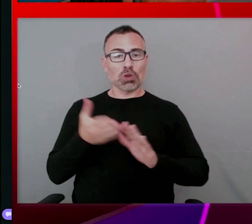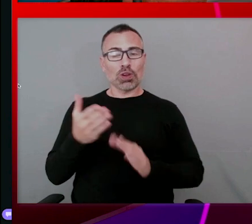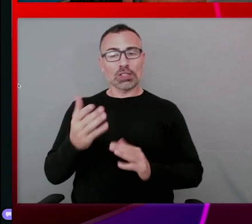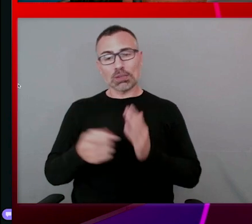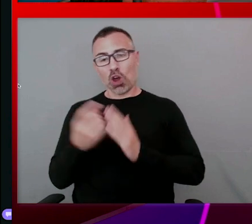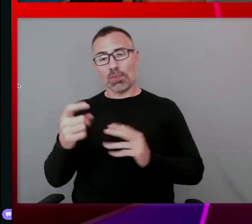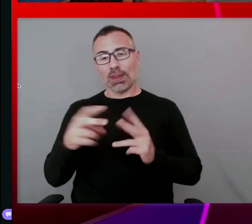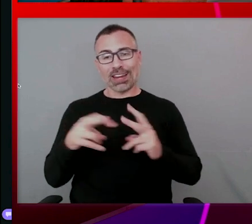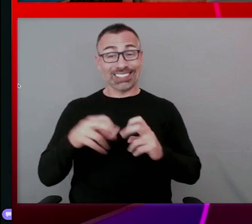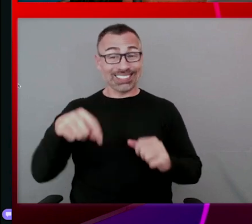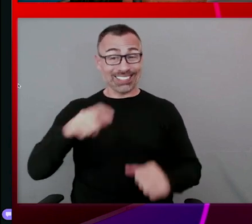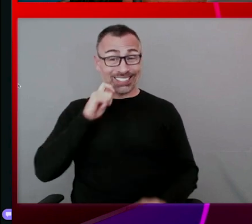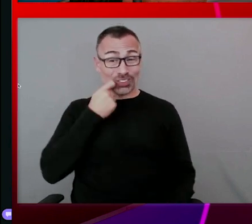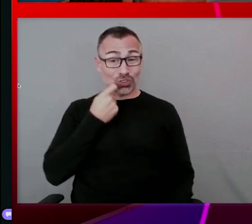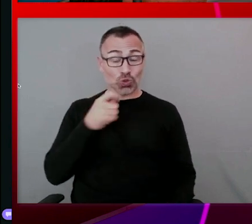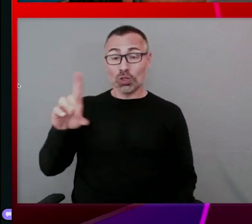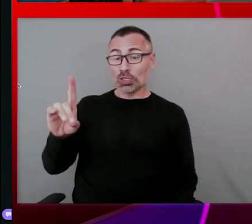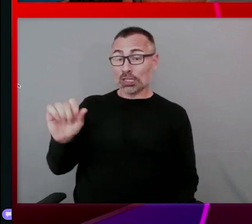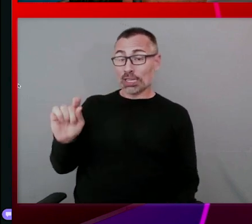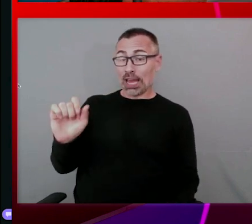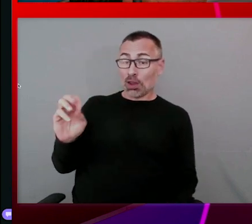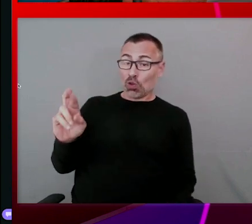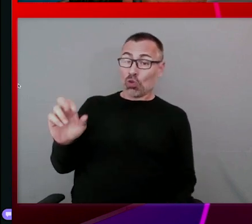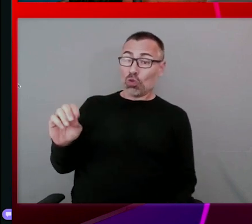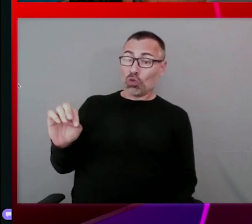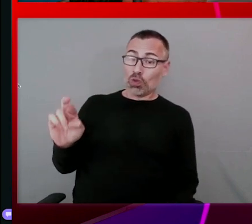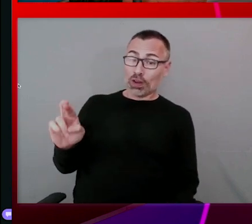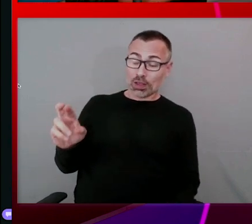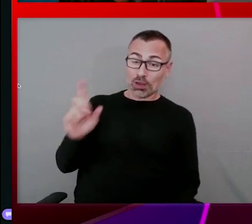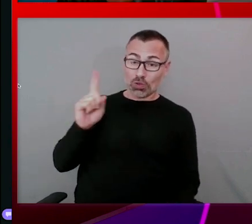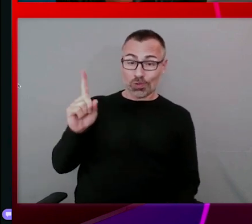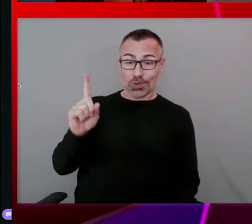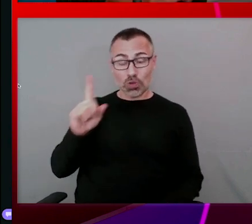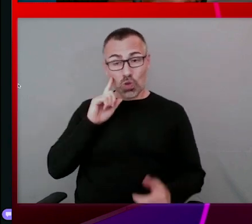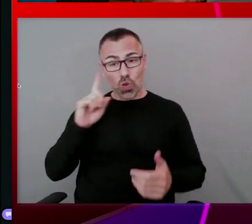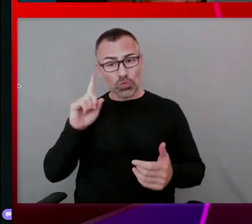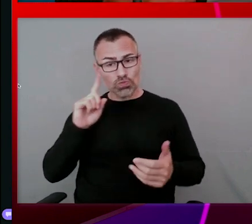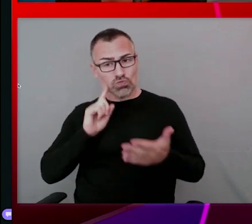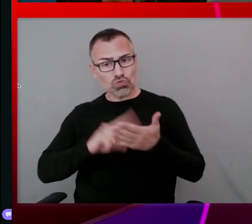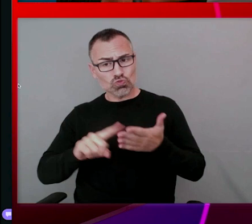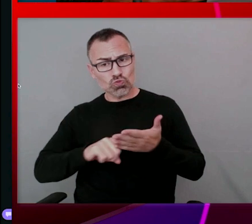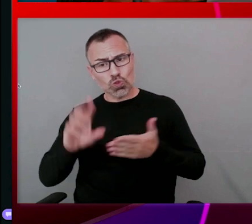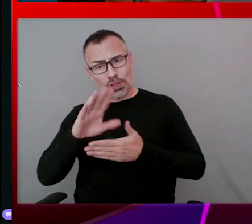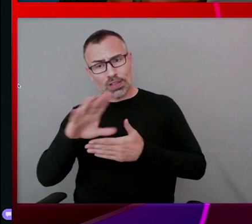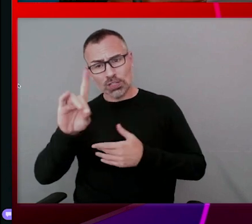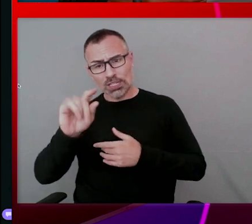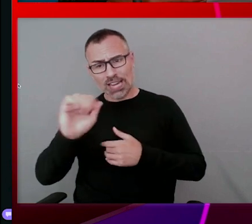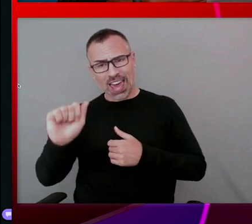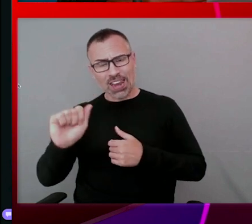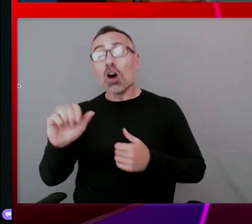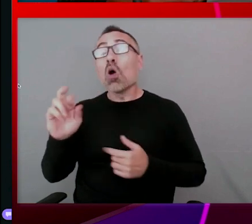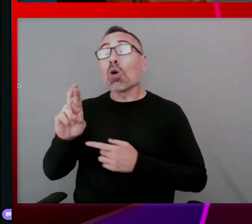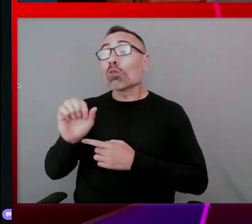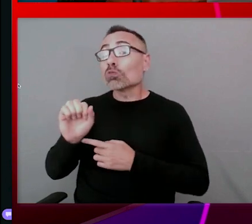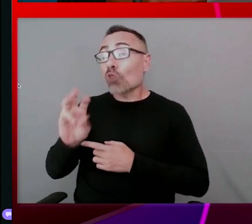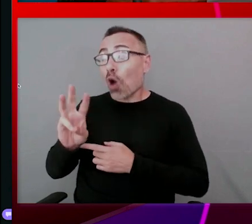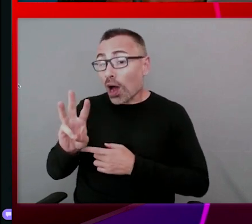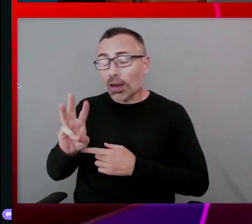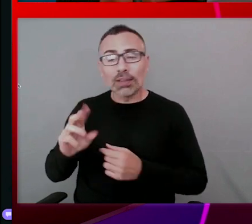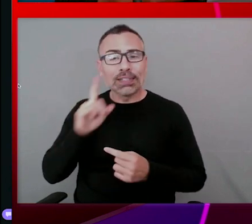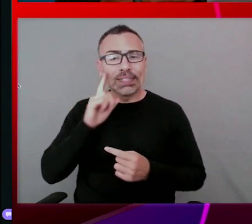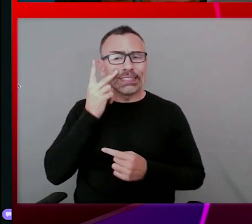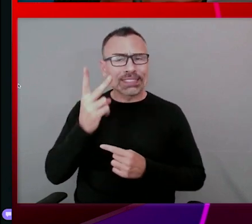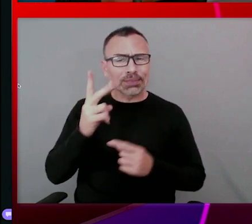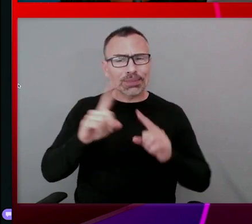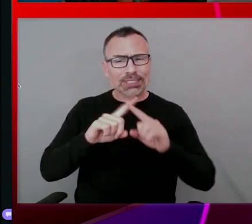pretty cool. So Data Wrangler will go and just take a look at your data, raw state, and see what are the different analysis it can